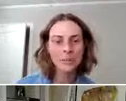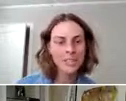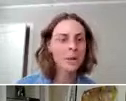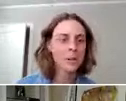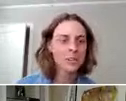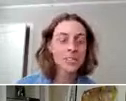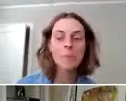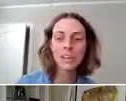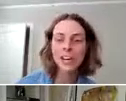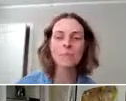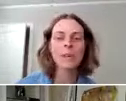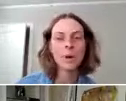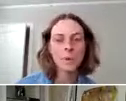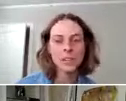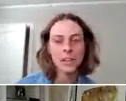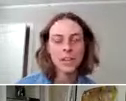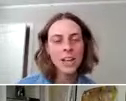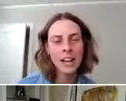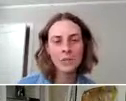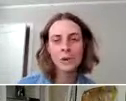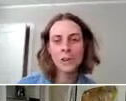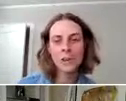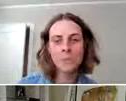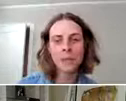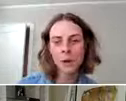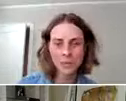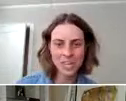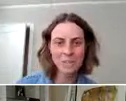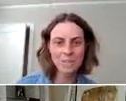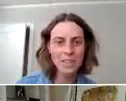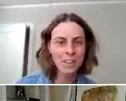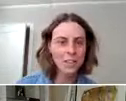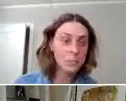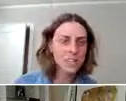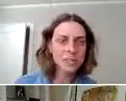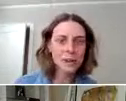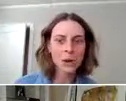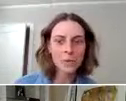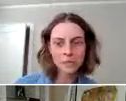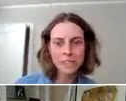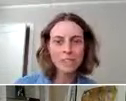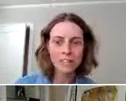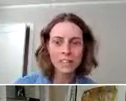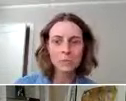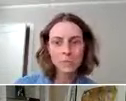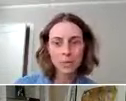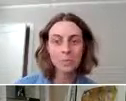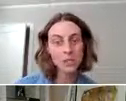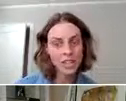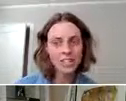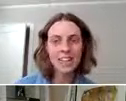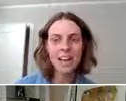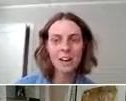hours south to summon your inner pinball wizard at the Roanoke Pinball Museum. This museum is home to over 50 vintage